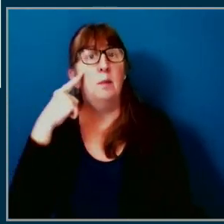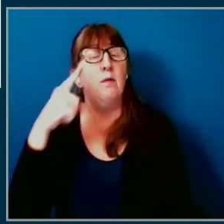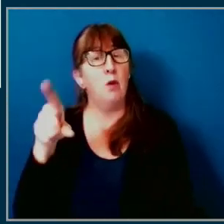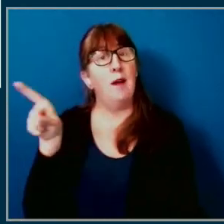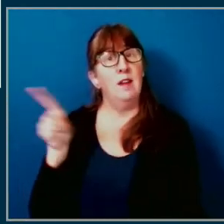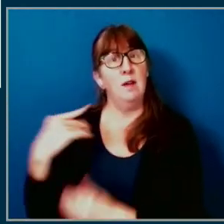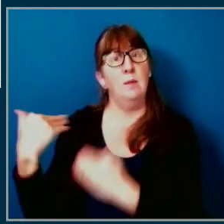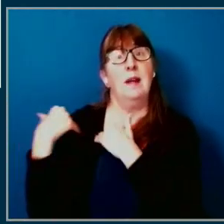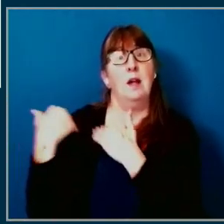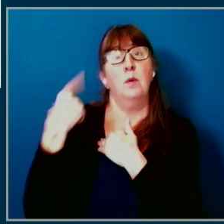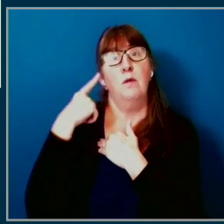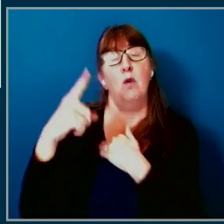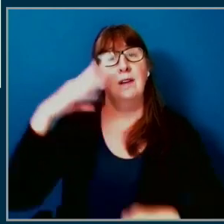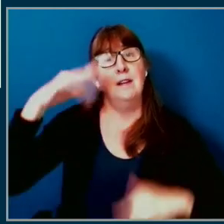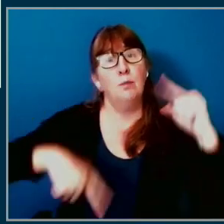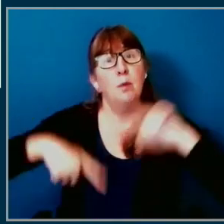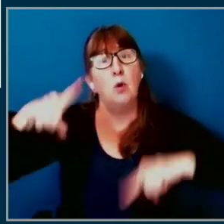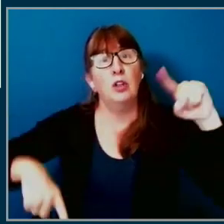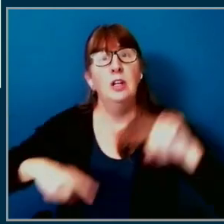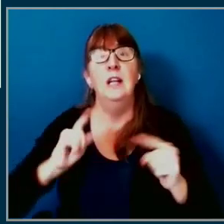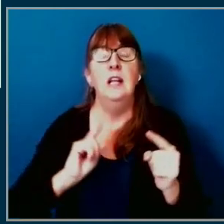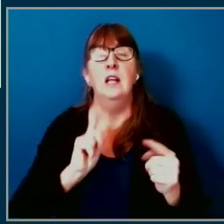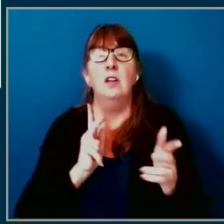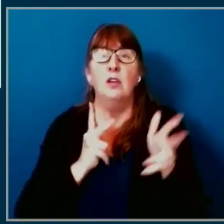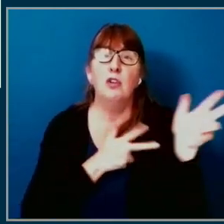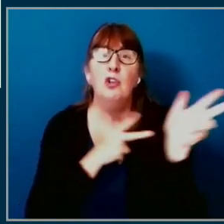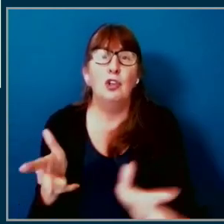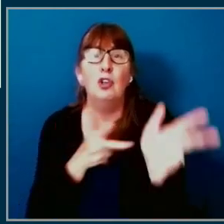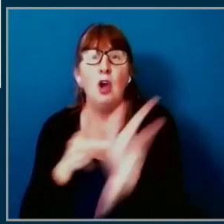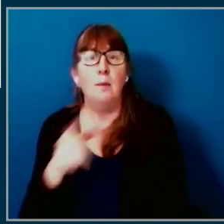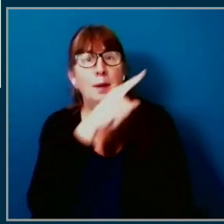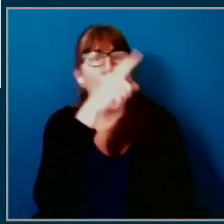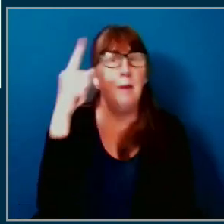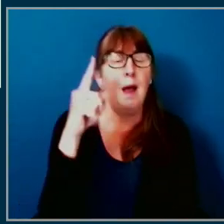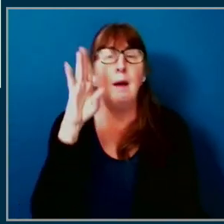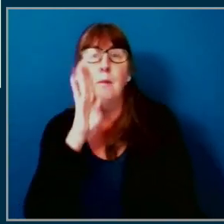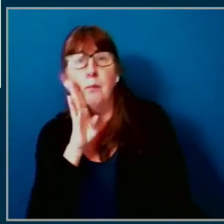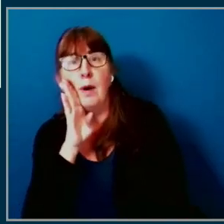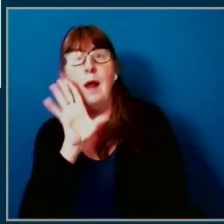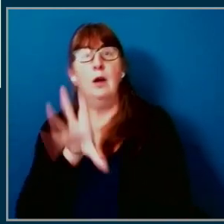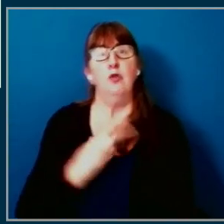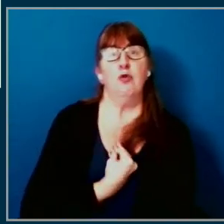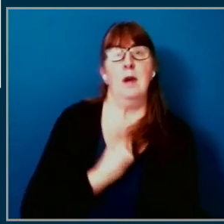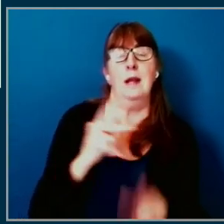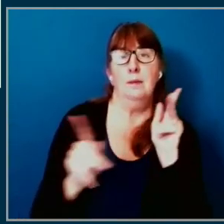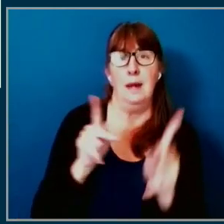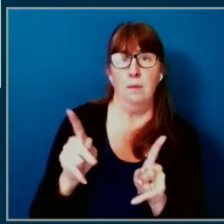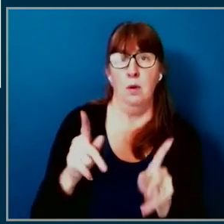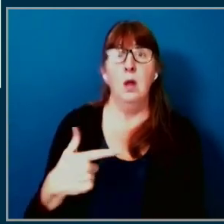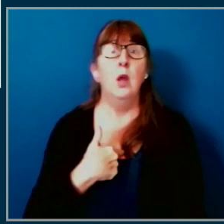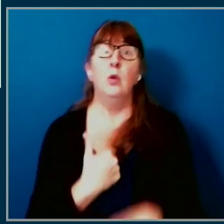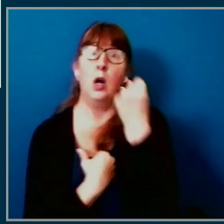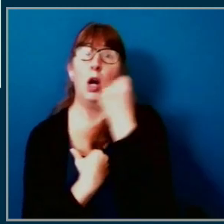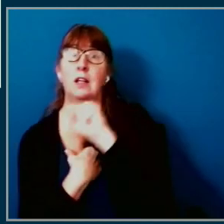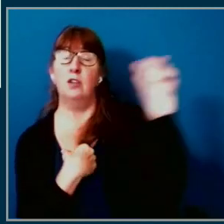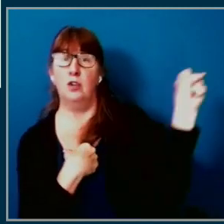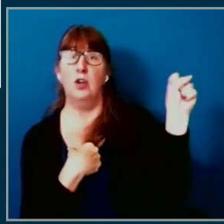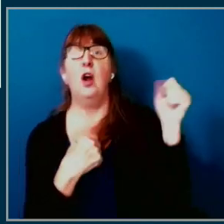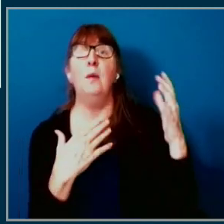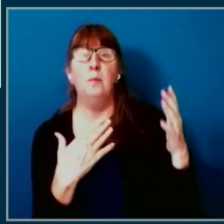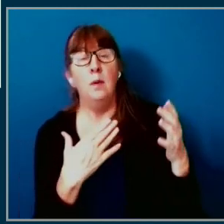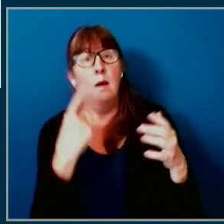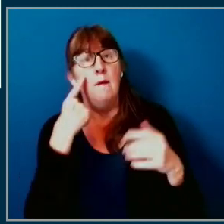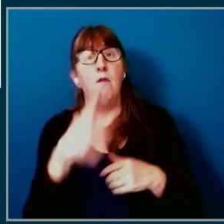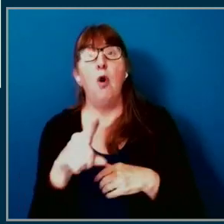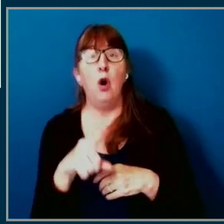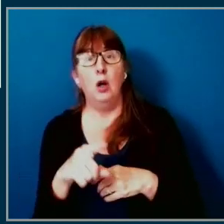for disproportionately stopping Black and brown and trans people. It's where I stood up to so-called crisis pregnancy